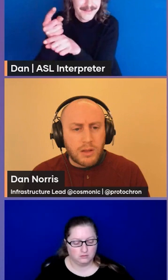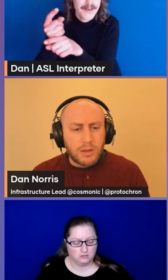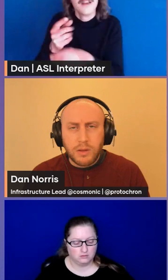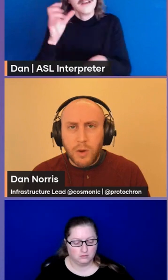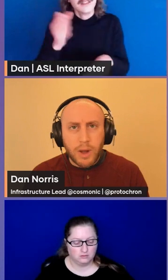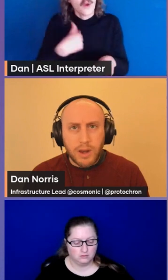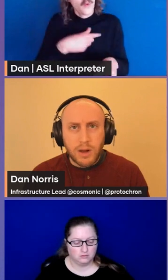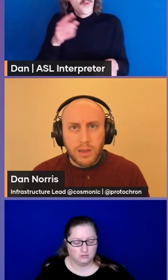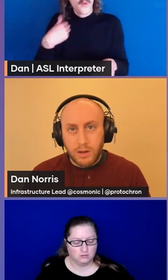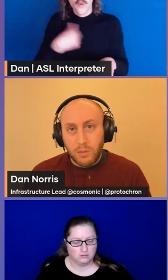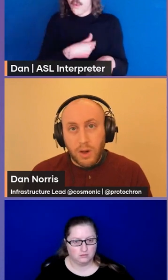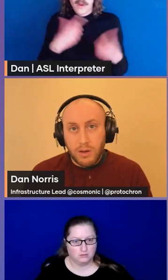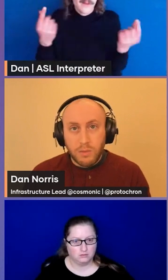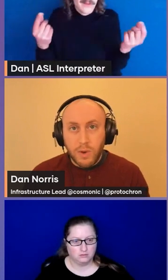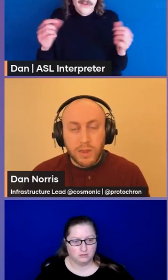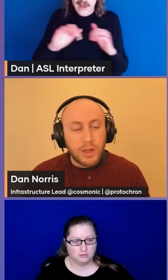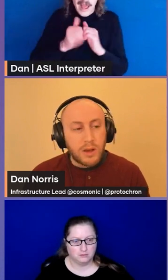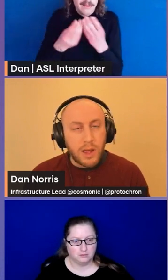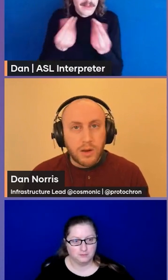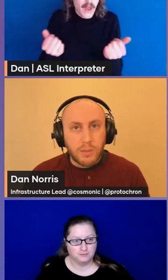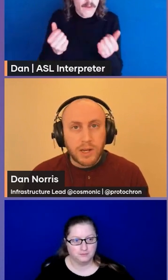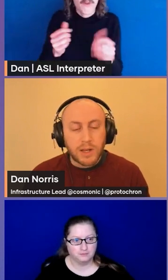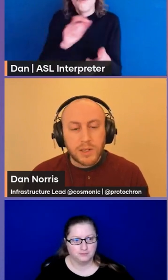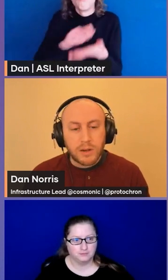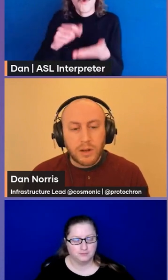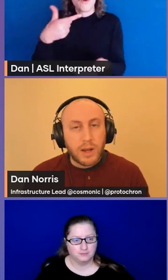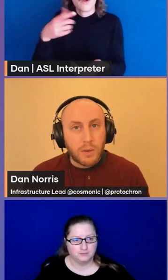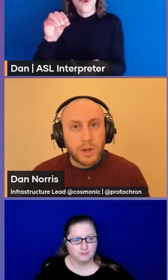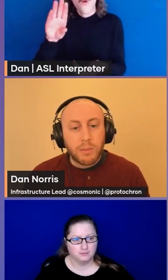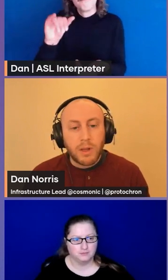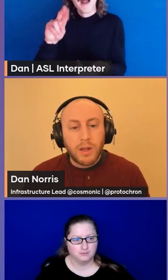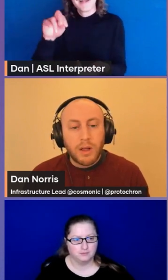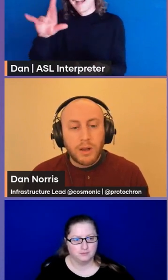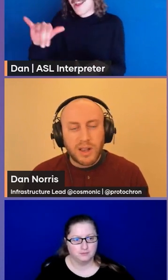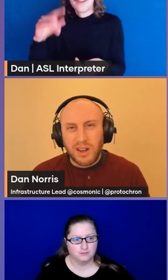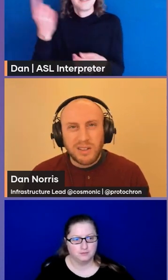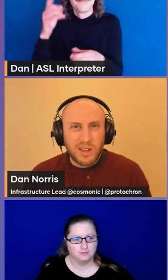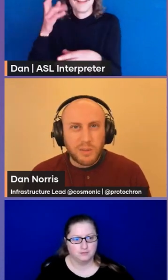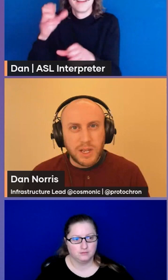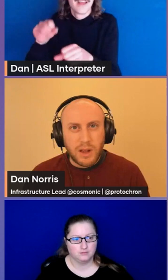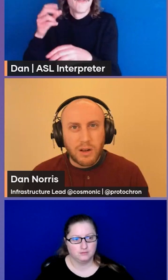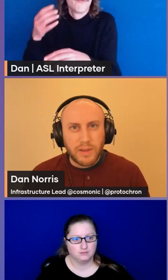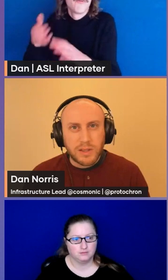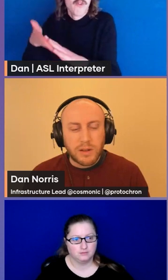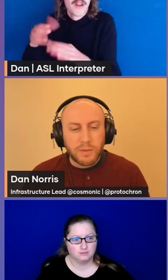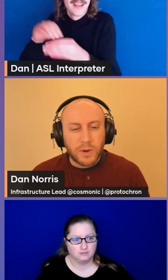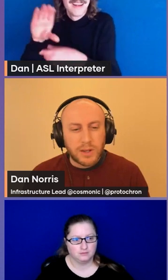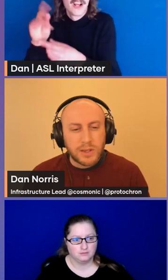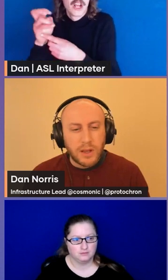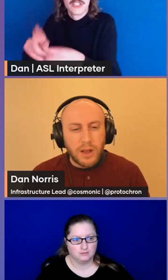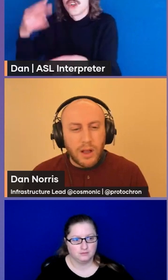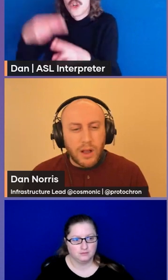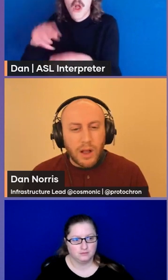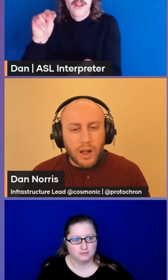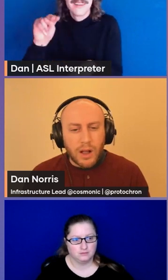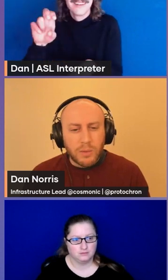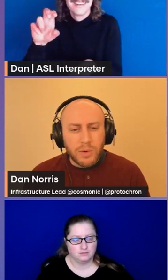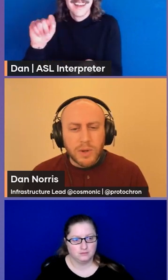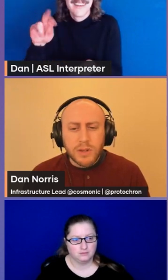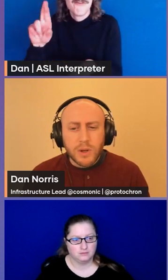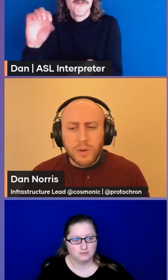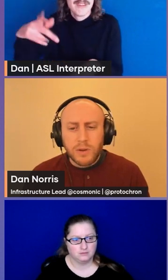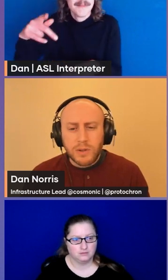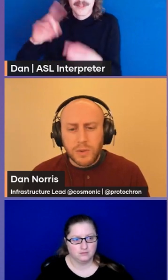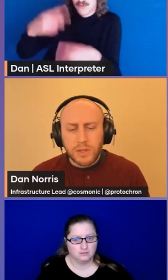a little Go binary that can run within a Nomad cluster called Netreap to kind of help take care of that stuff for us. We